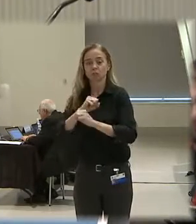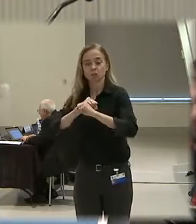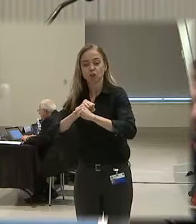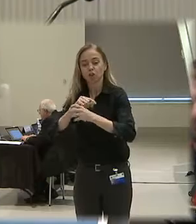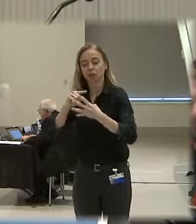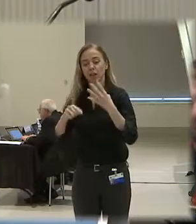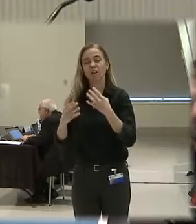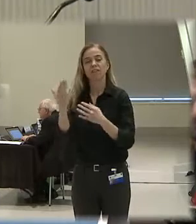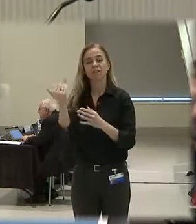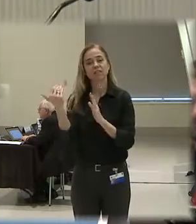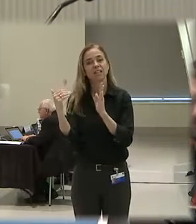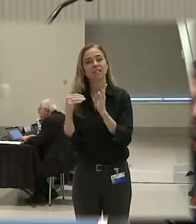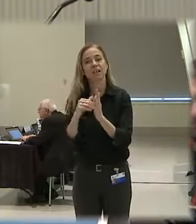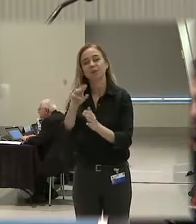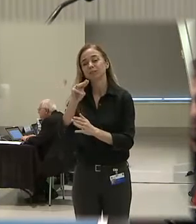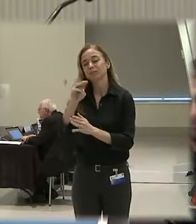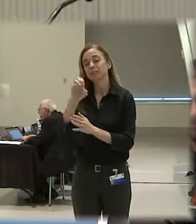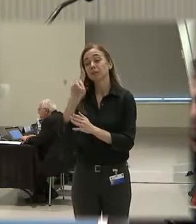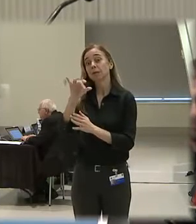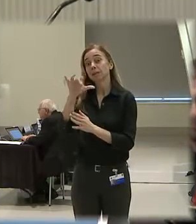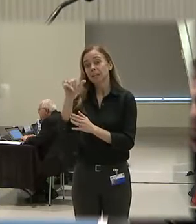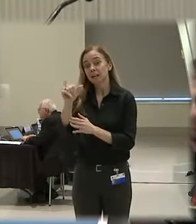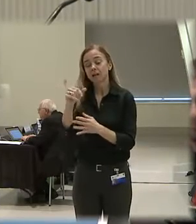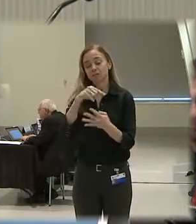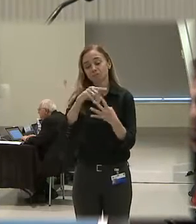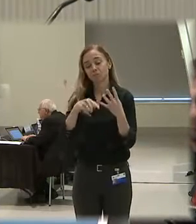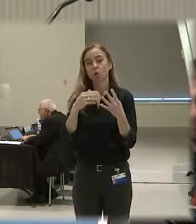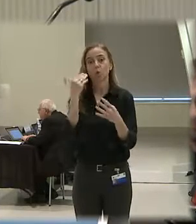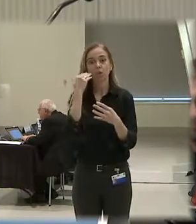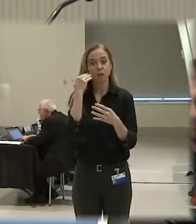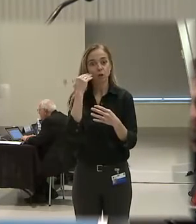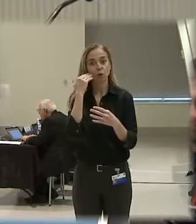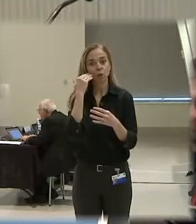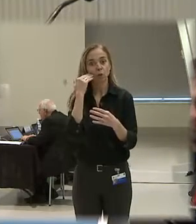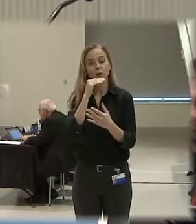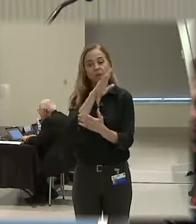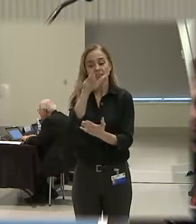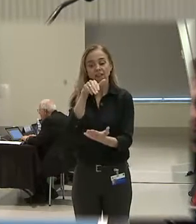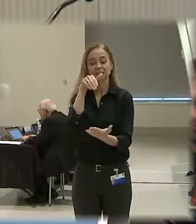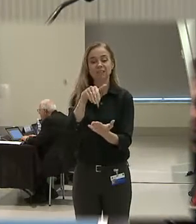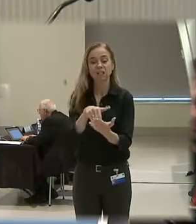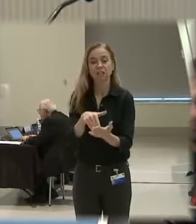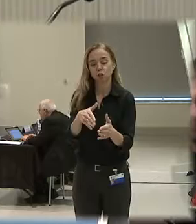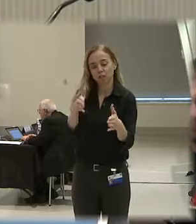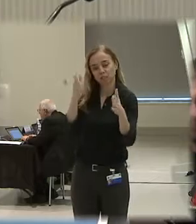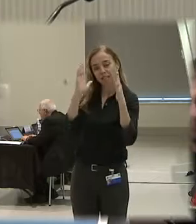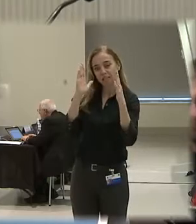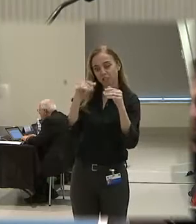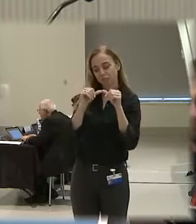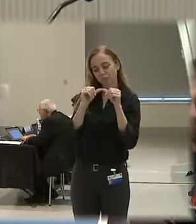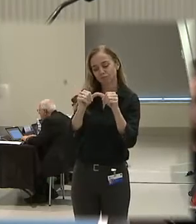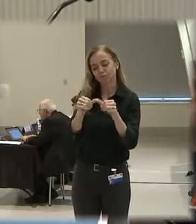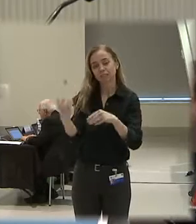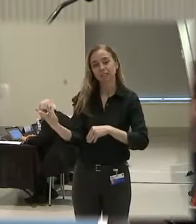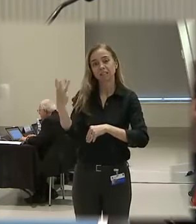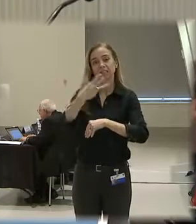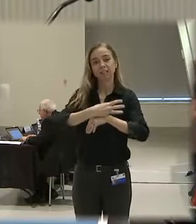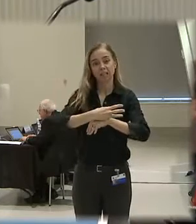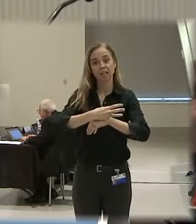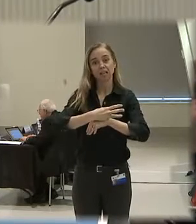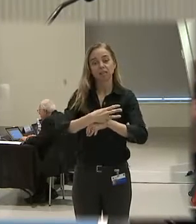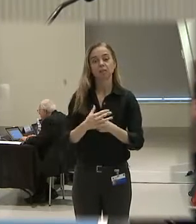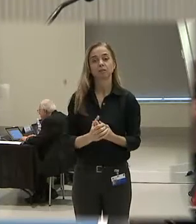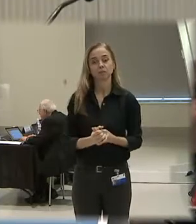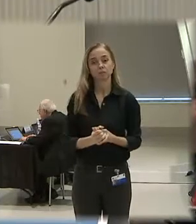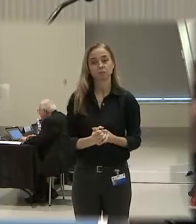over 15,000 media personnel, we knew that we would be the center of attention for those 6 days.